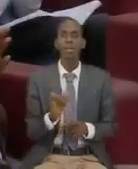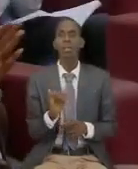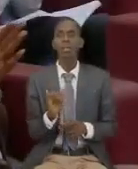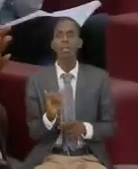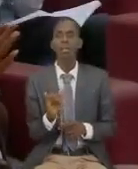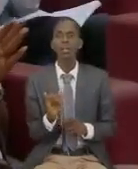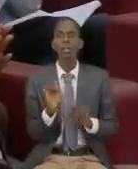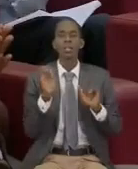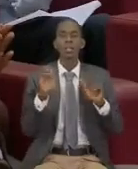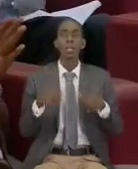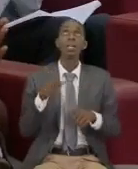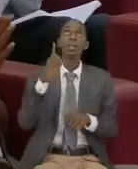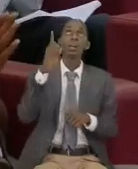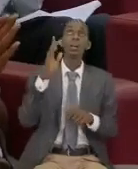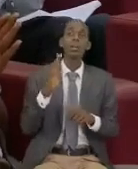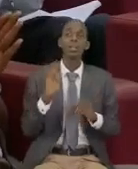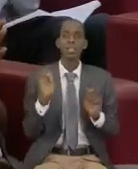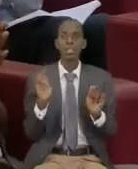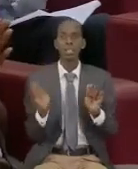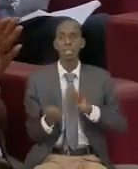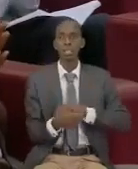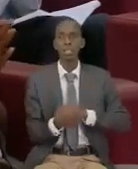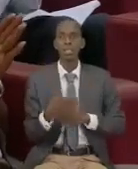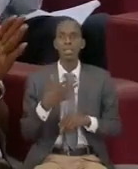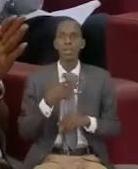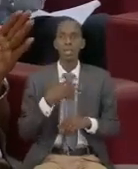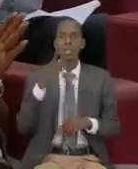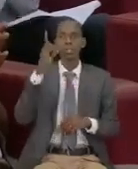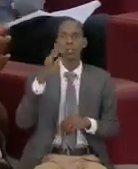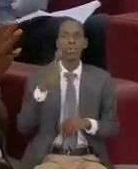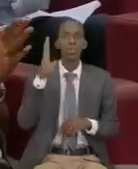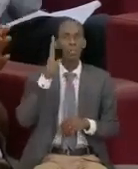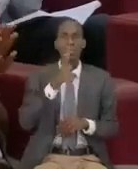forever. My